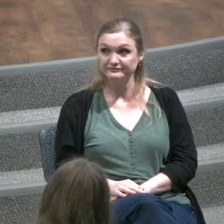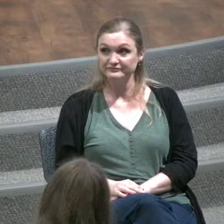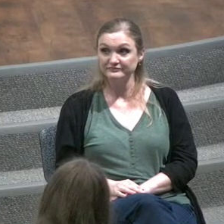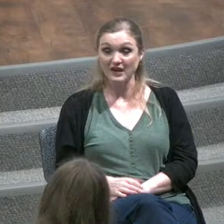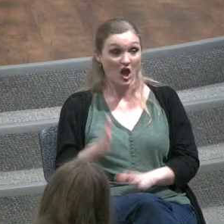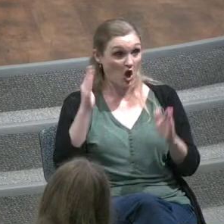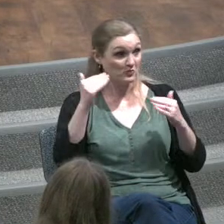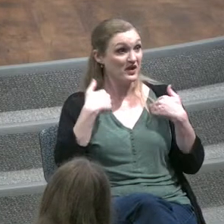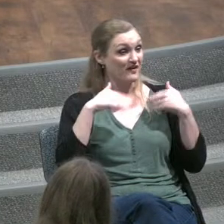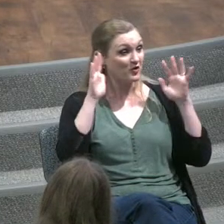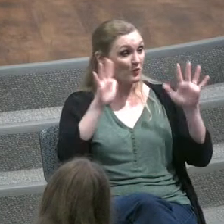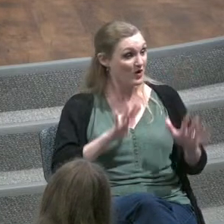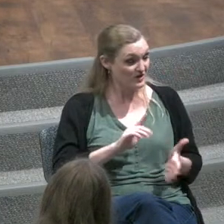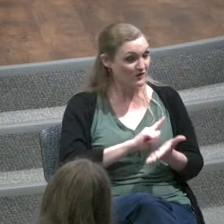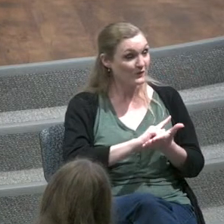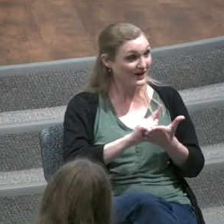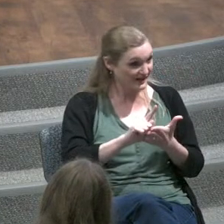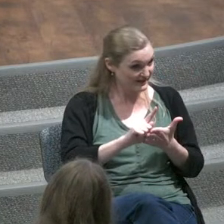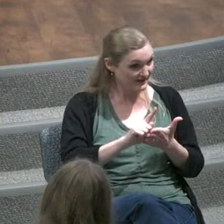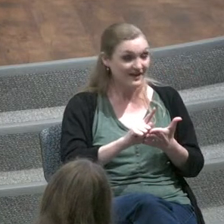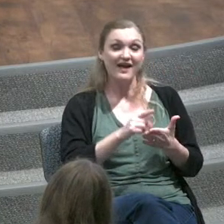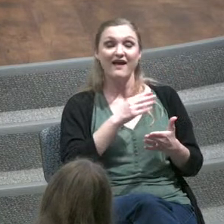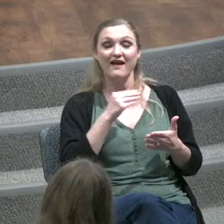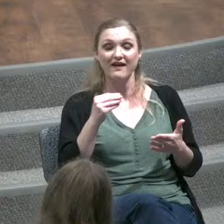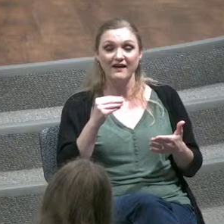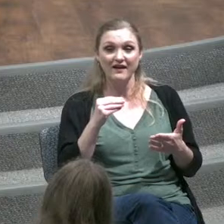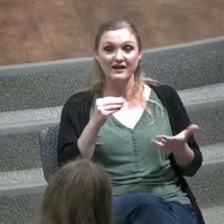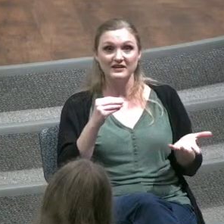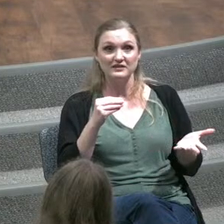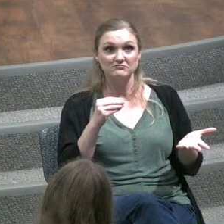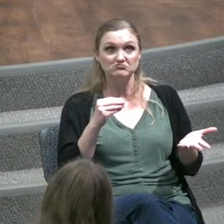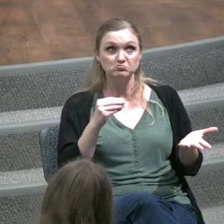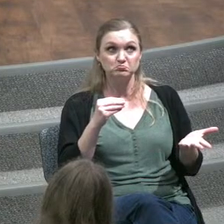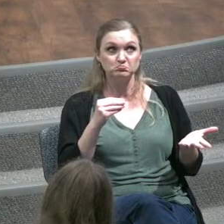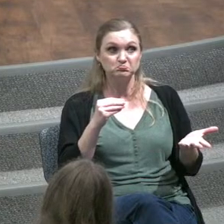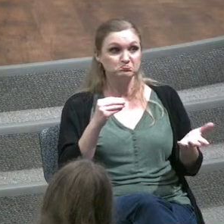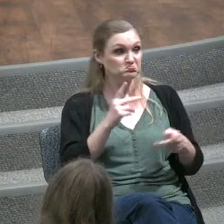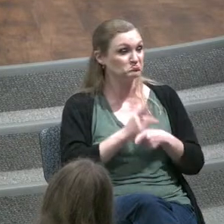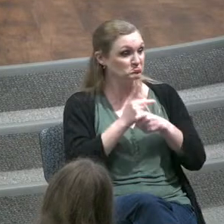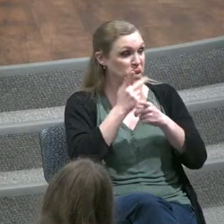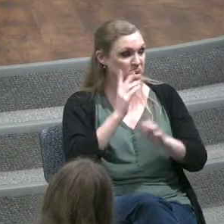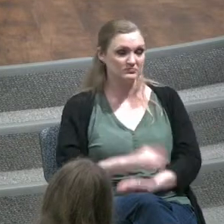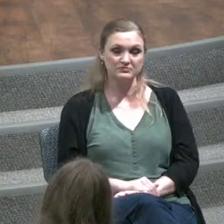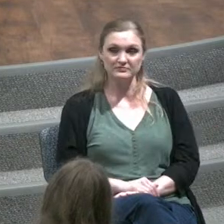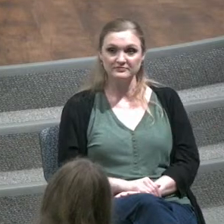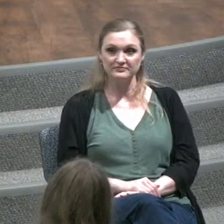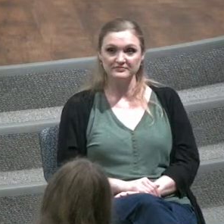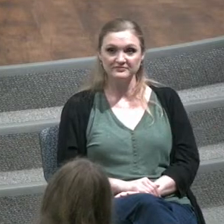that, I hope you have a wonderful rest of the week, and take care.